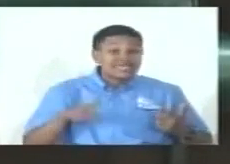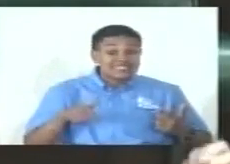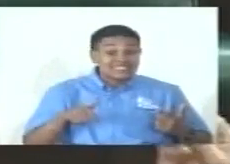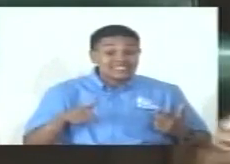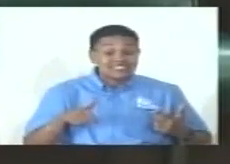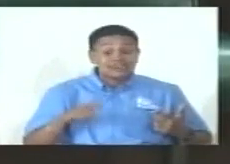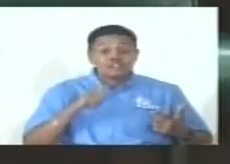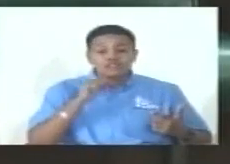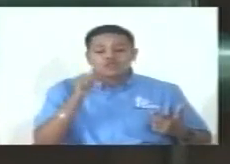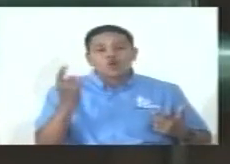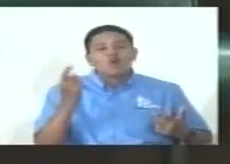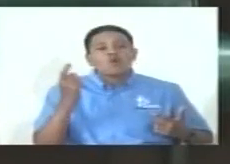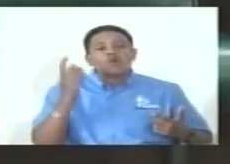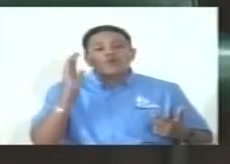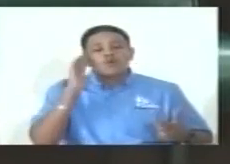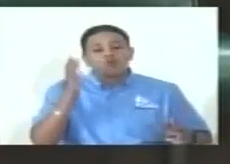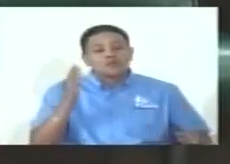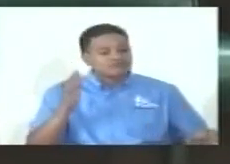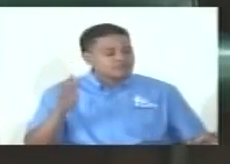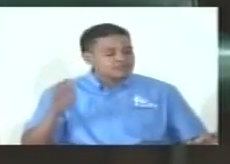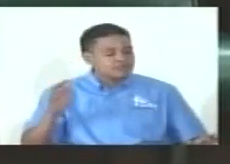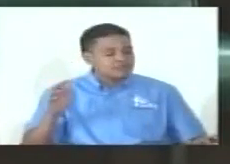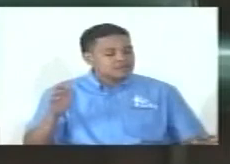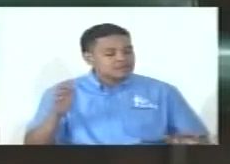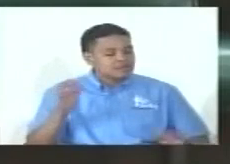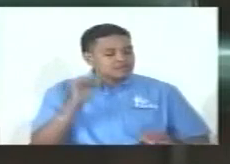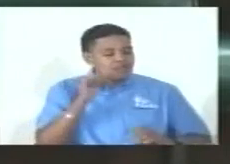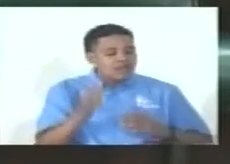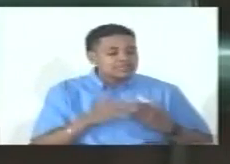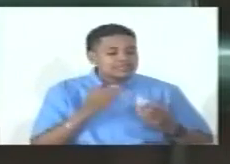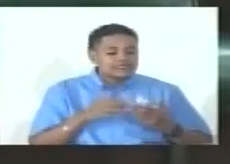it's not going to be easy to find.